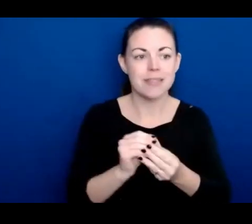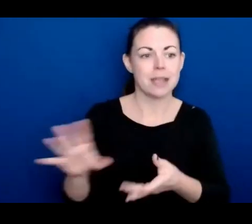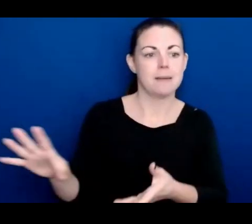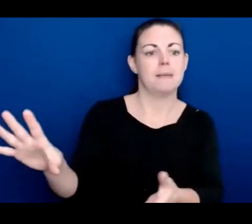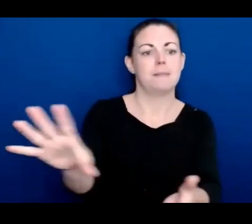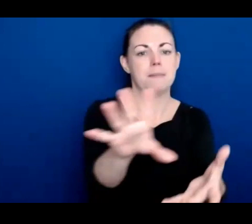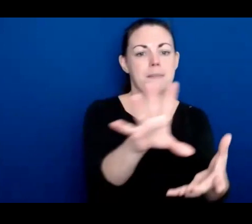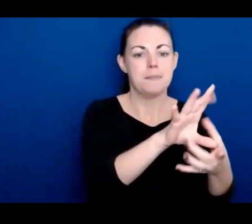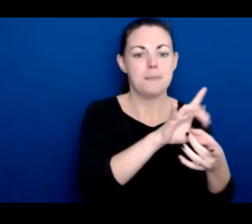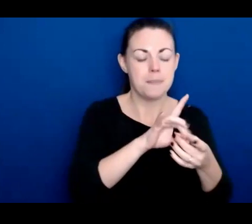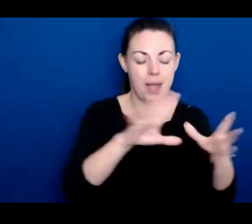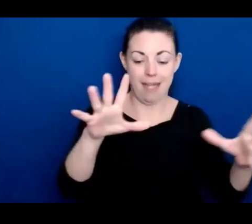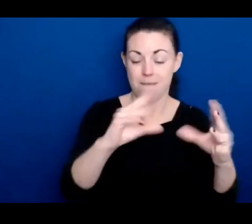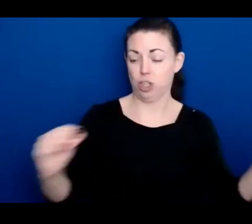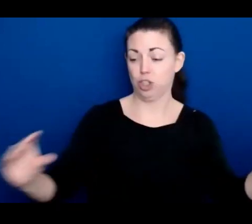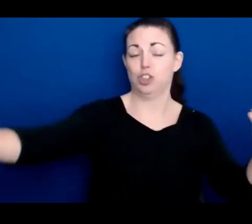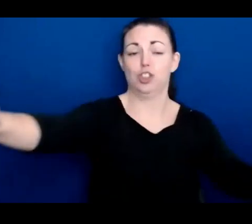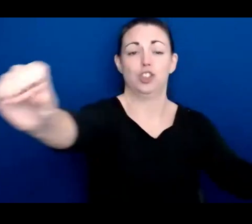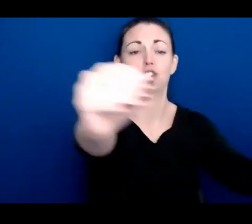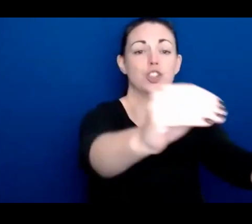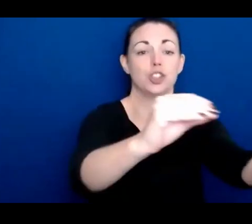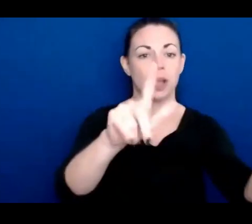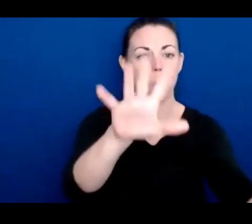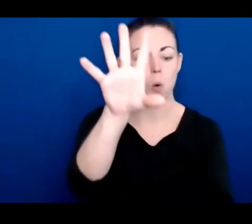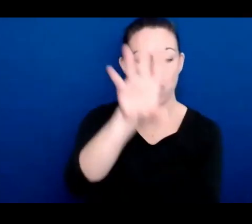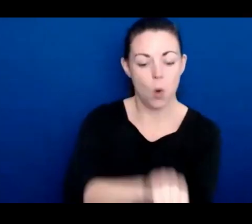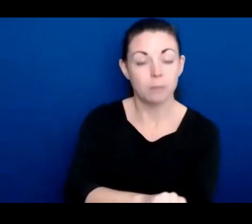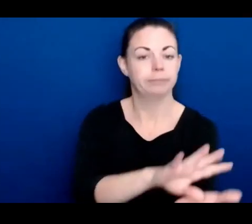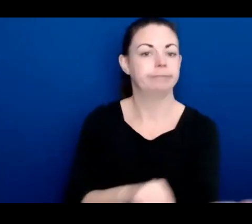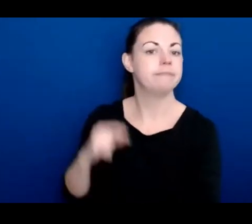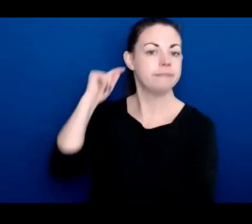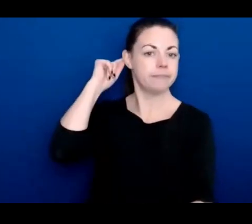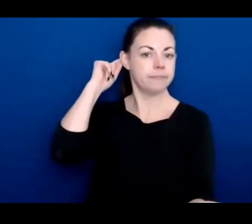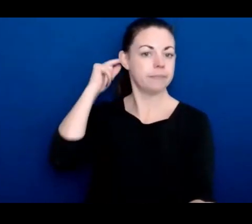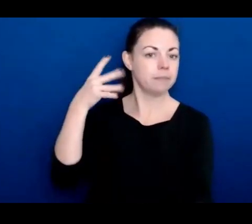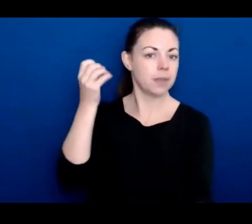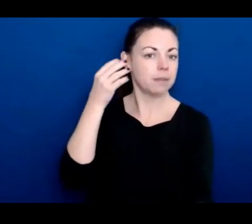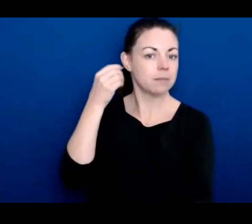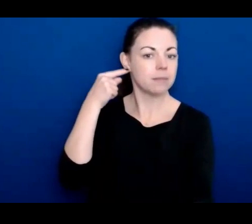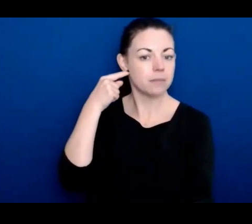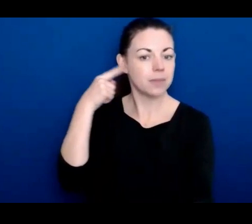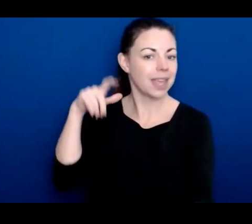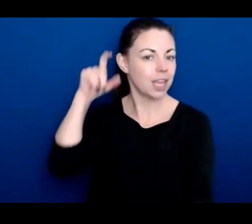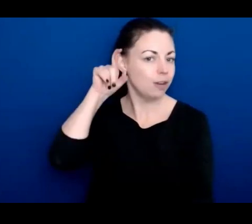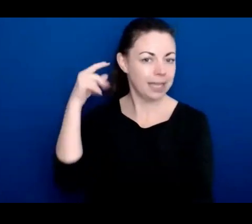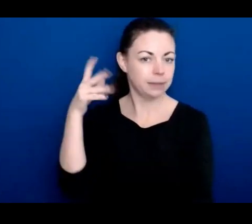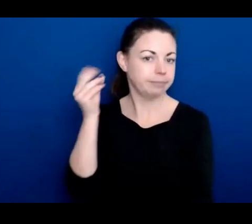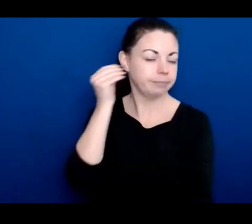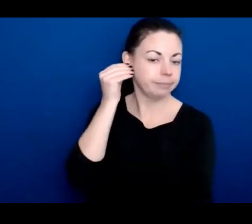whole meeting right to you, and you know, it really makes such a difference. The same